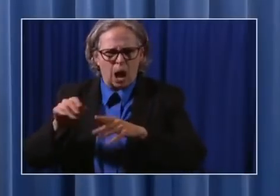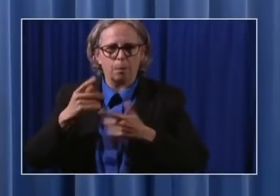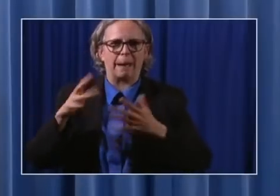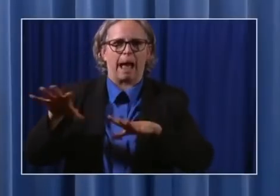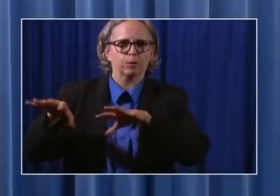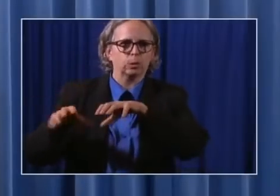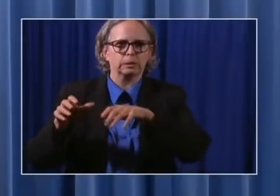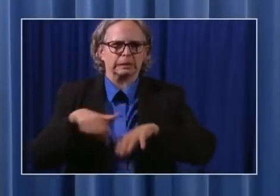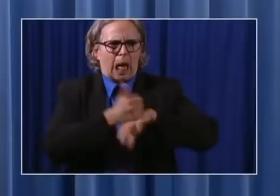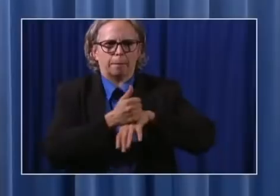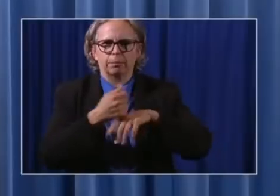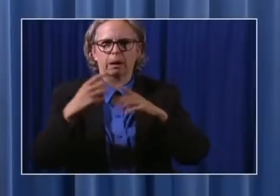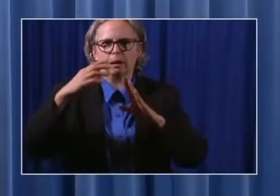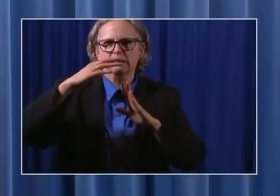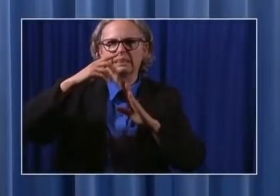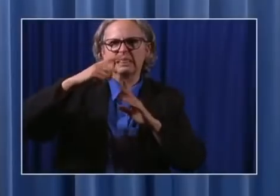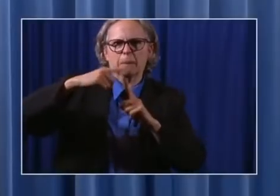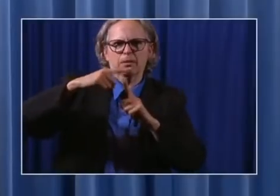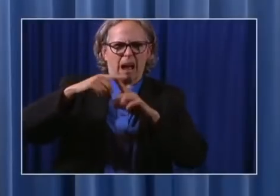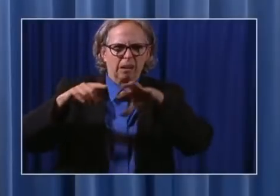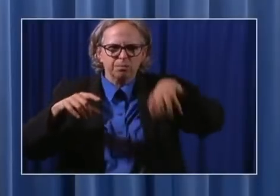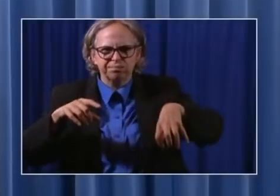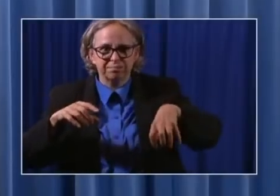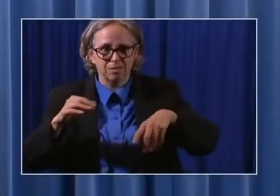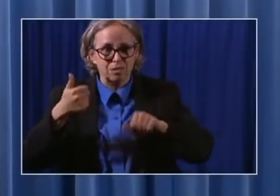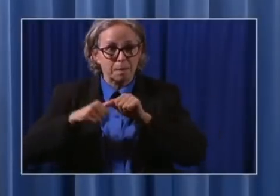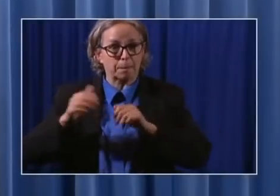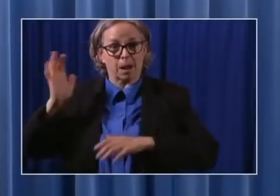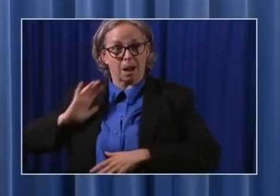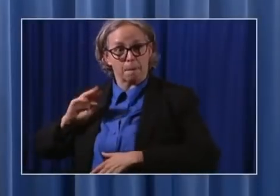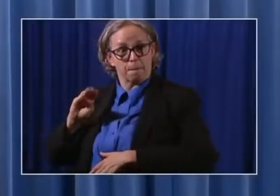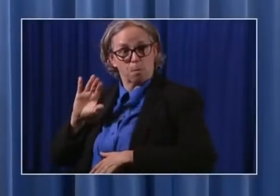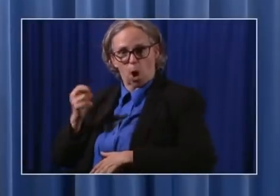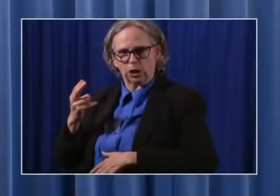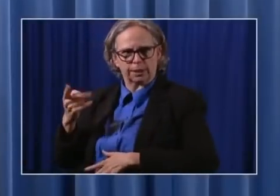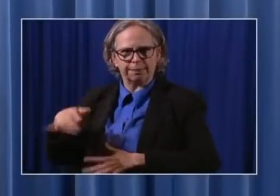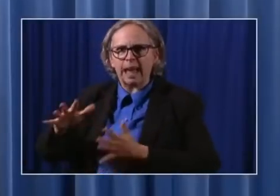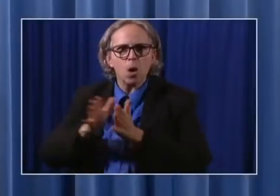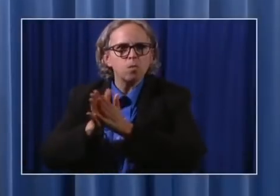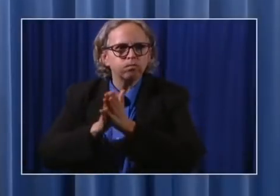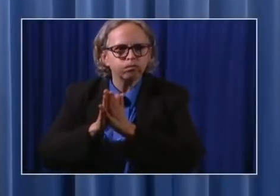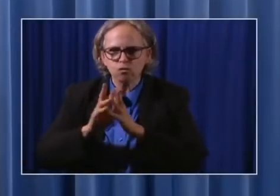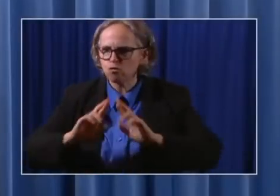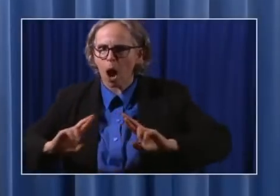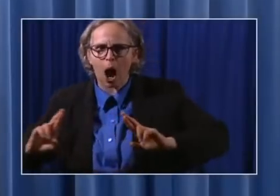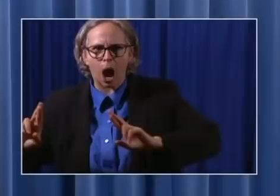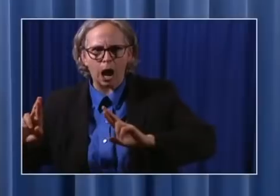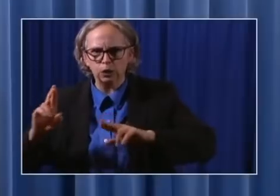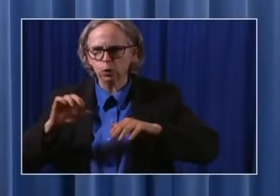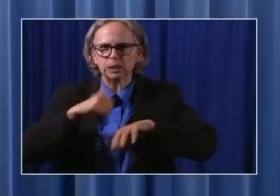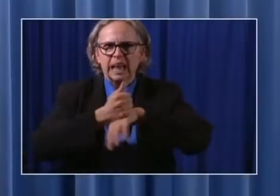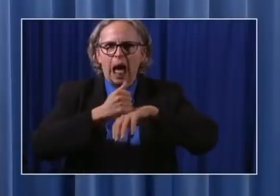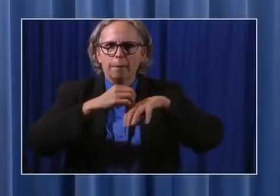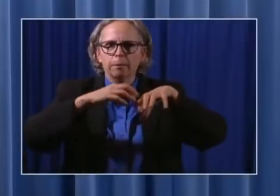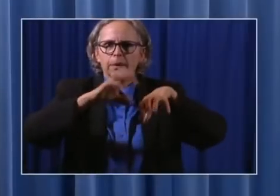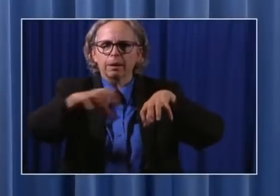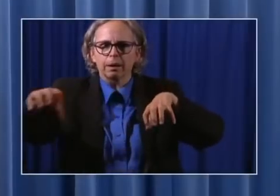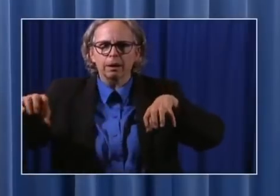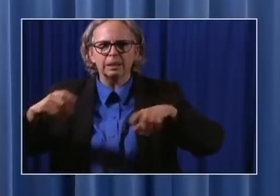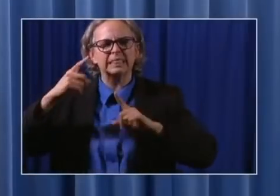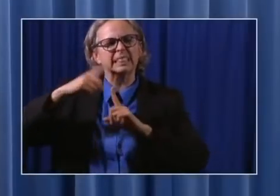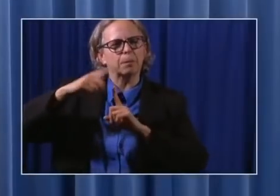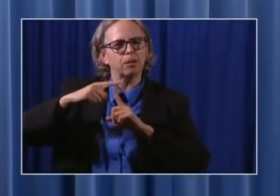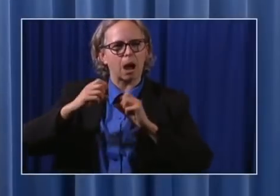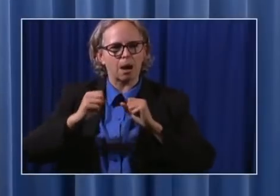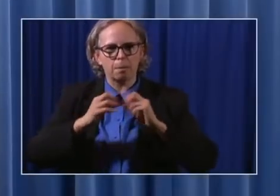March, they were all geared up, and they built out or they made arrangements